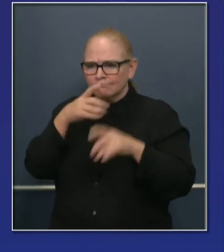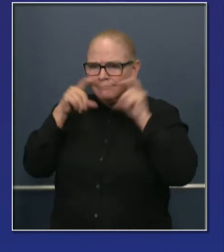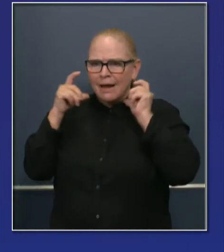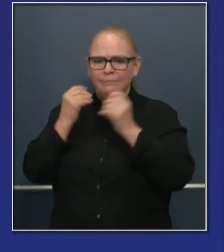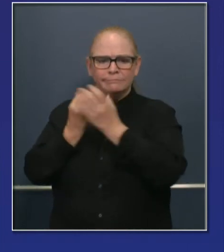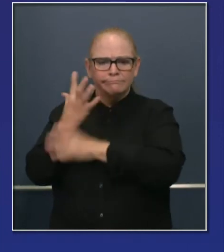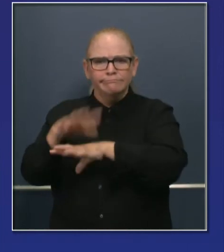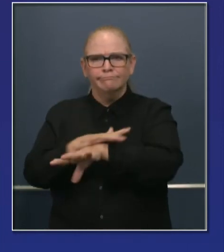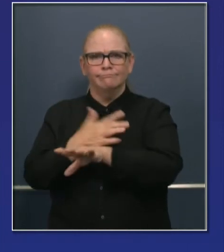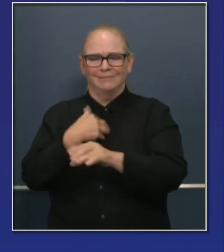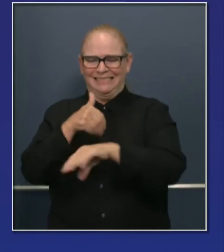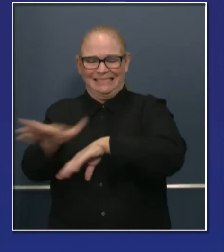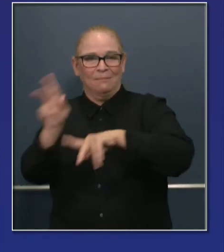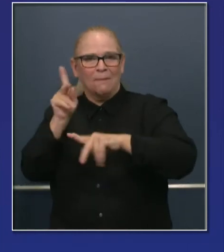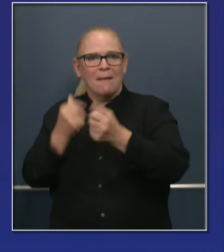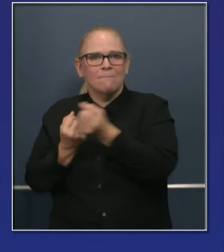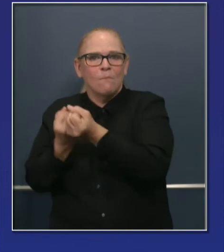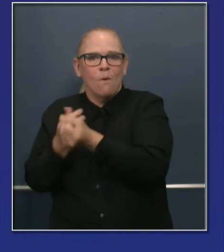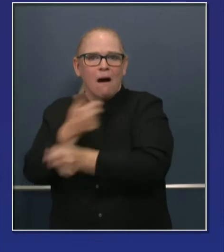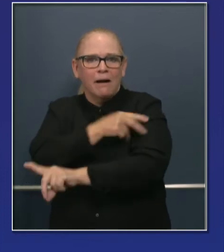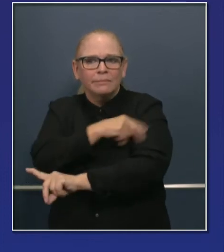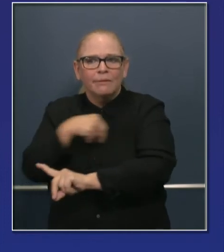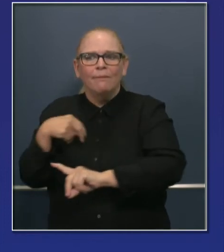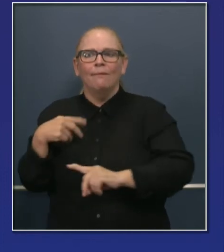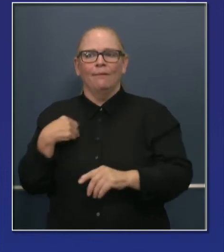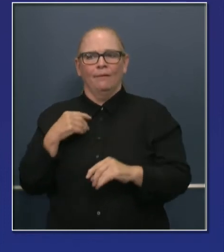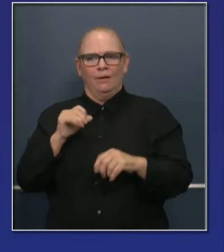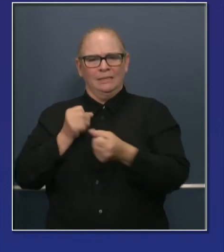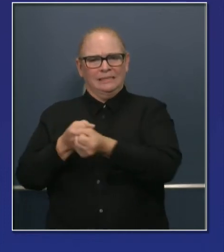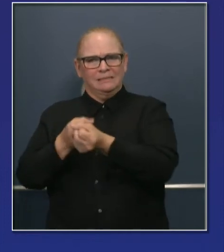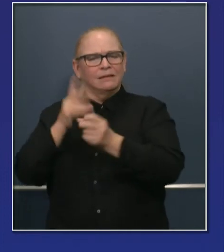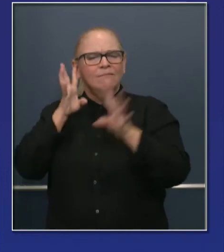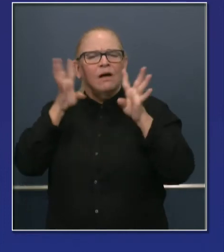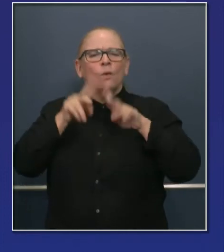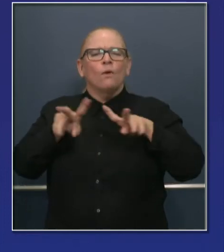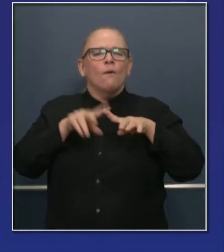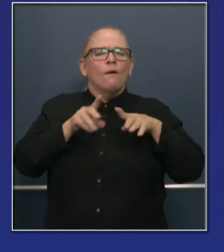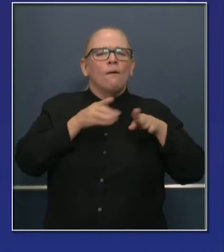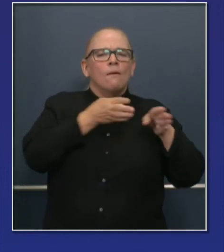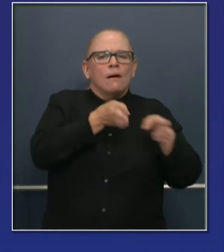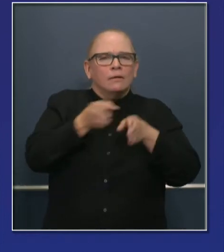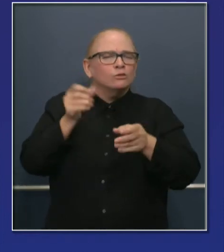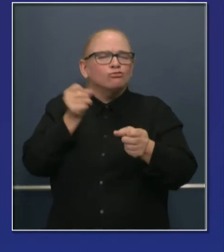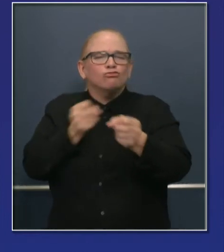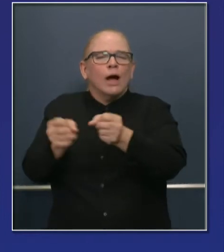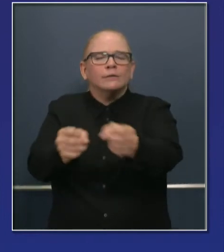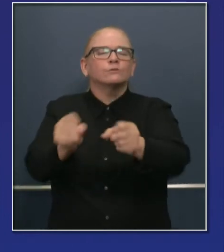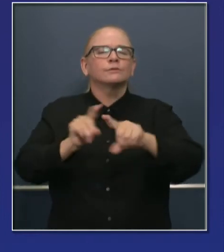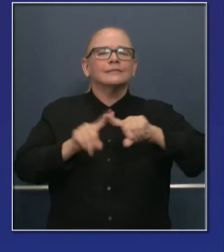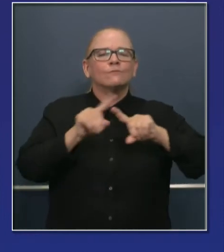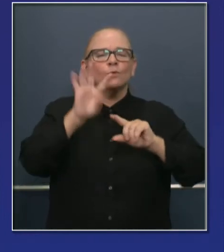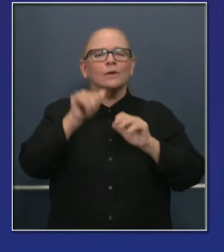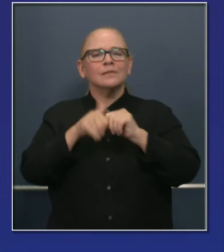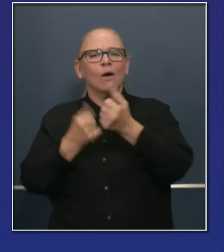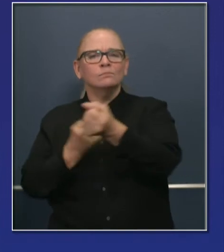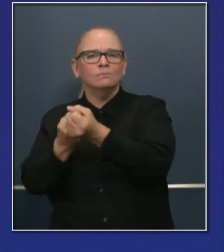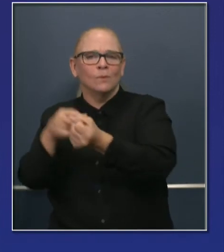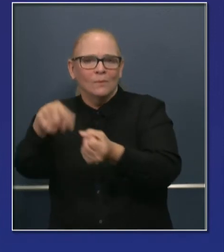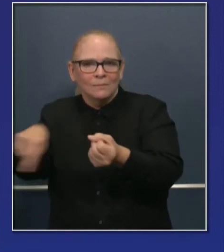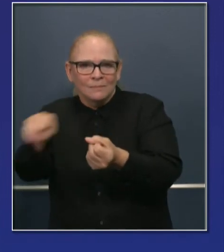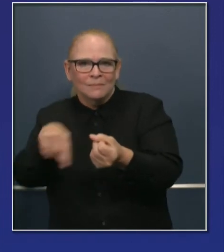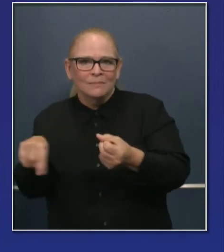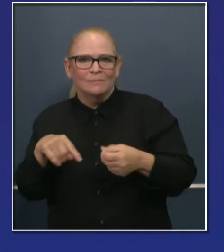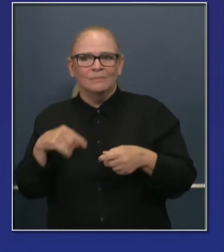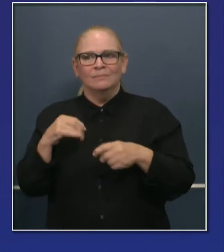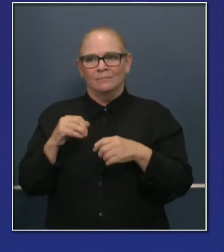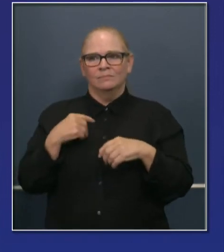providing additional supports, new strategies and prevention from PSA campaigns, culturally competent messages